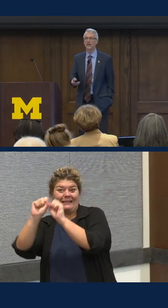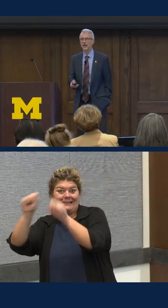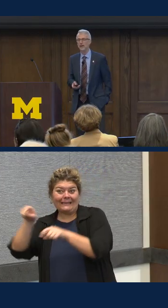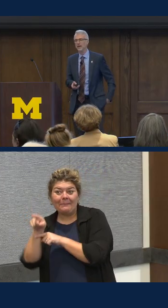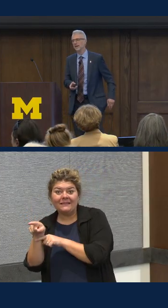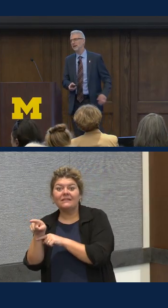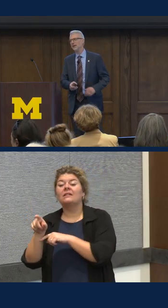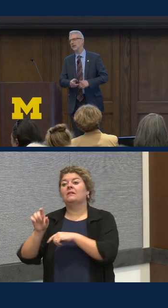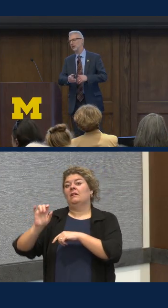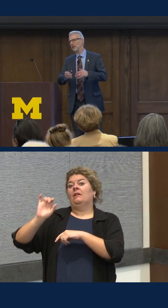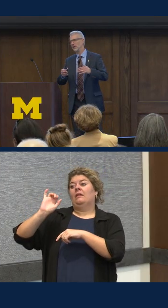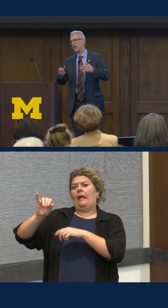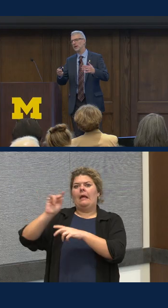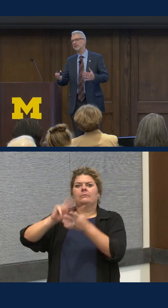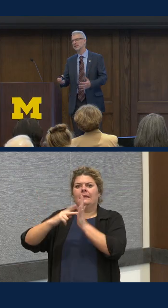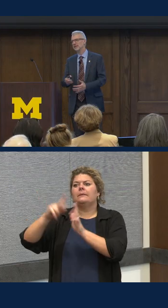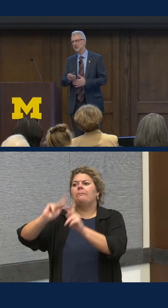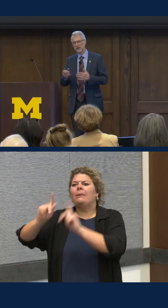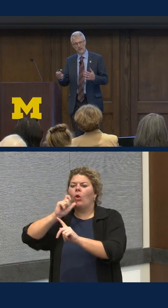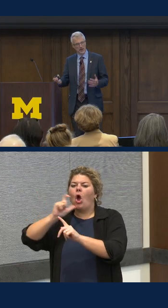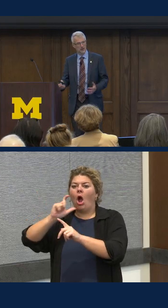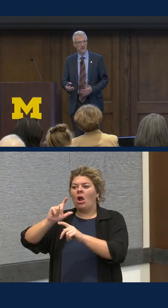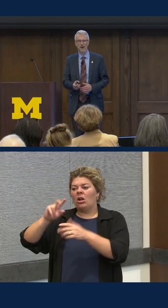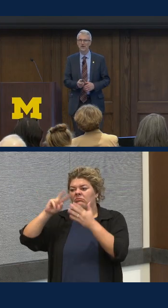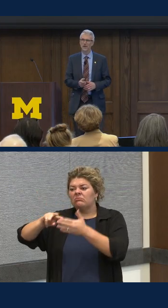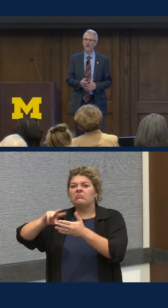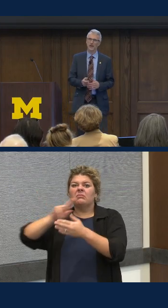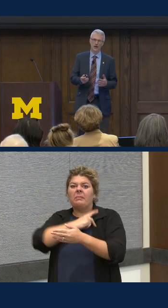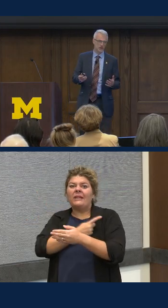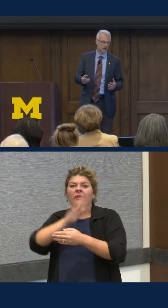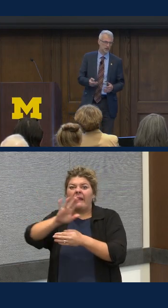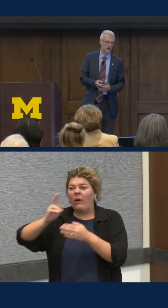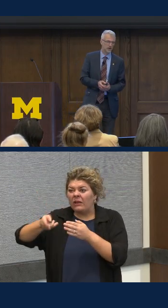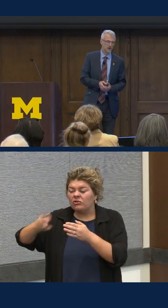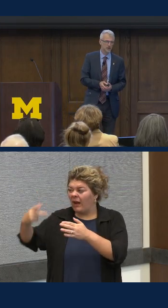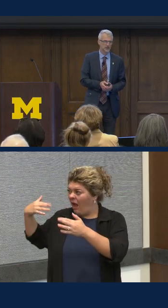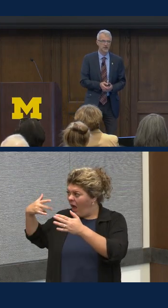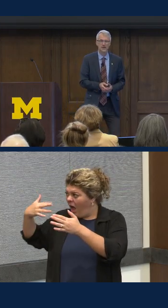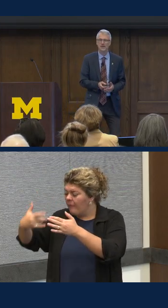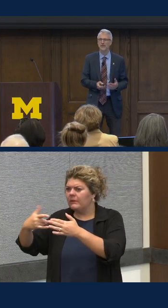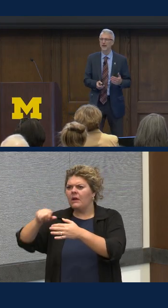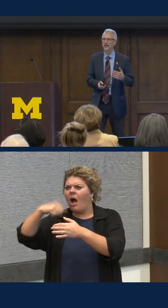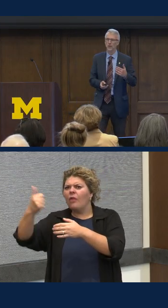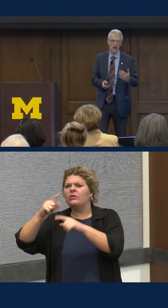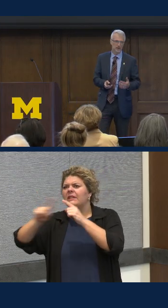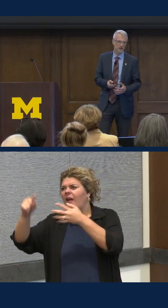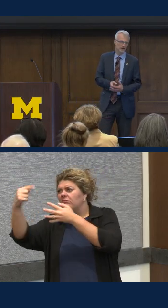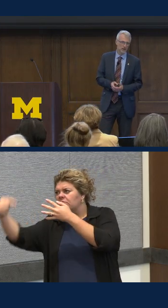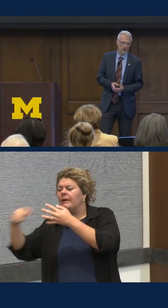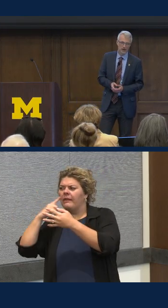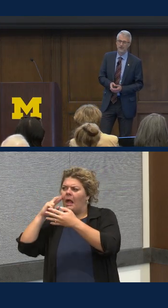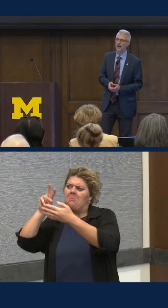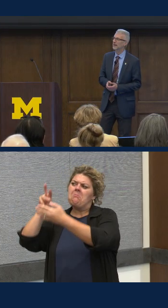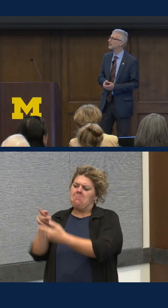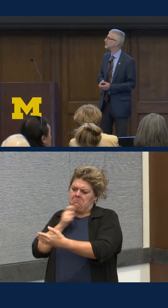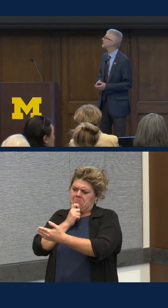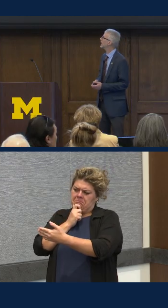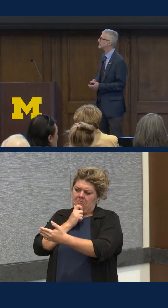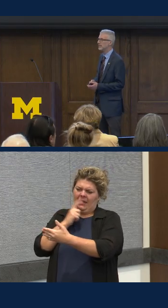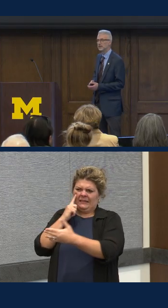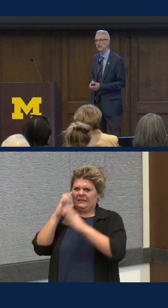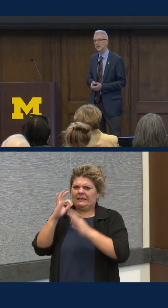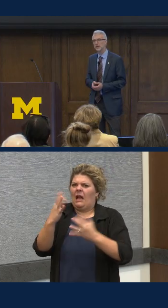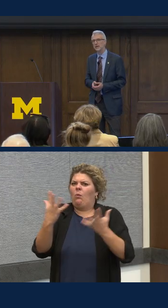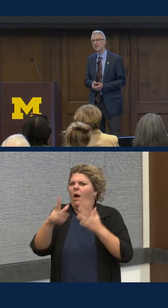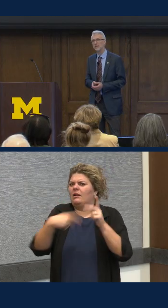people are taking the patient's history and the medical record and other characteristics and deciding what diagnostic